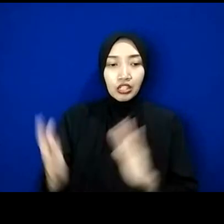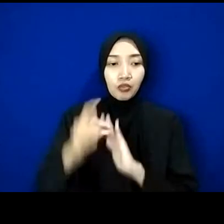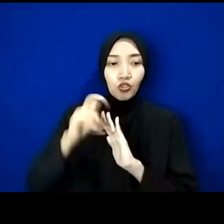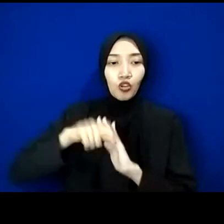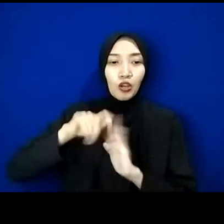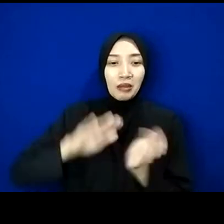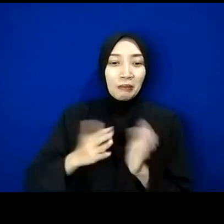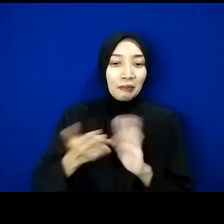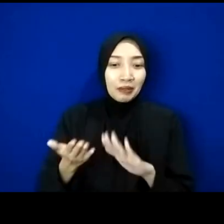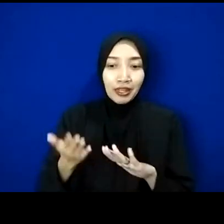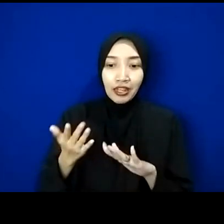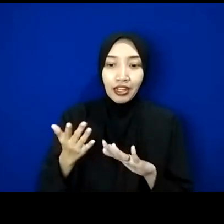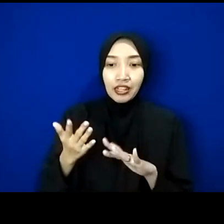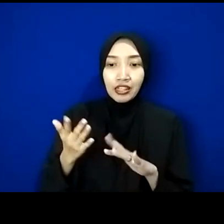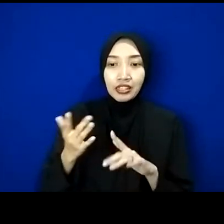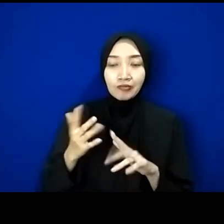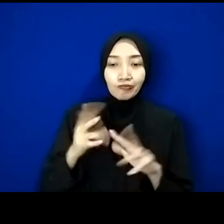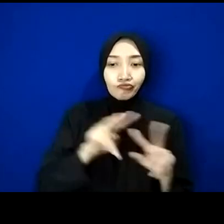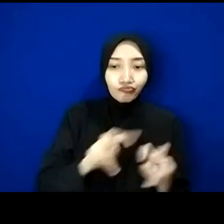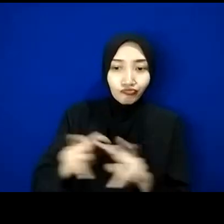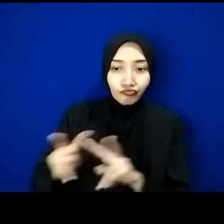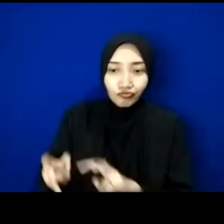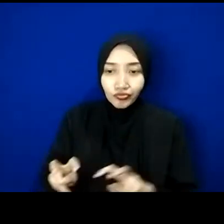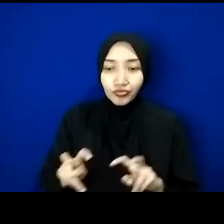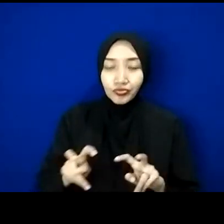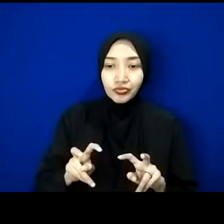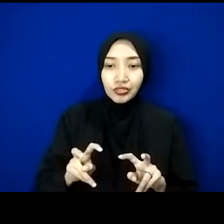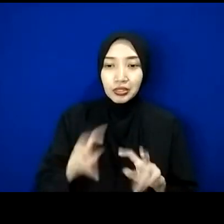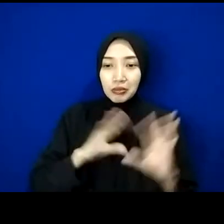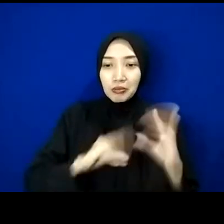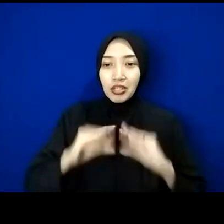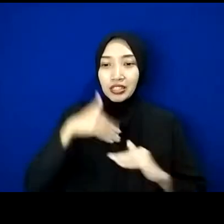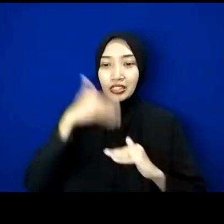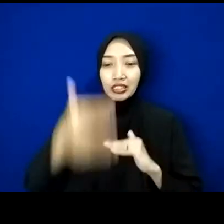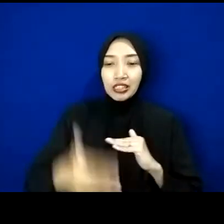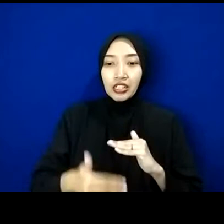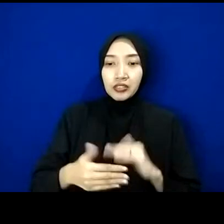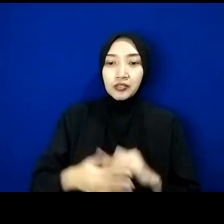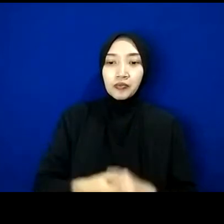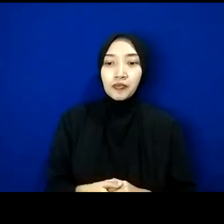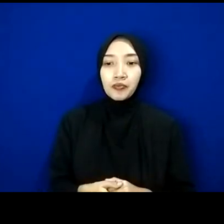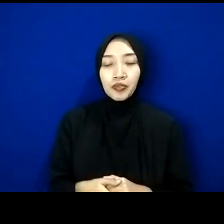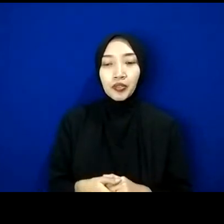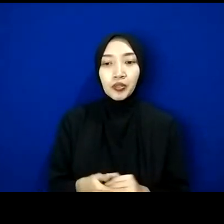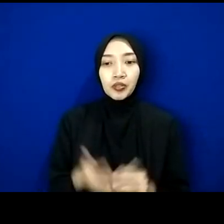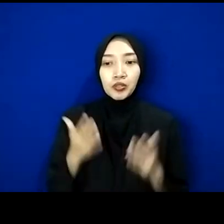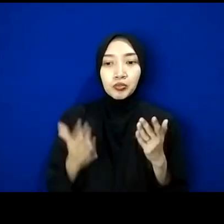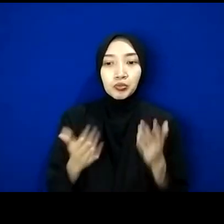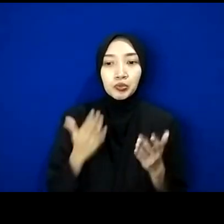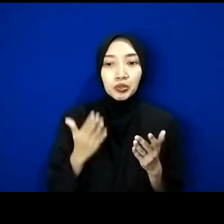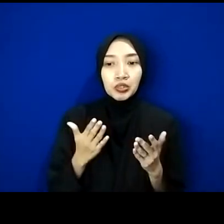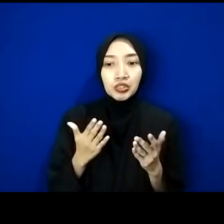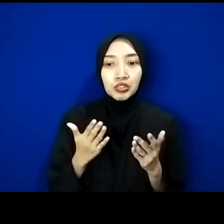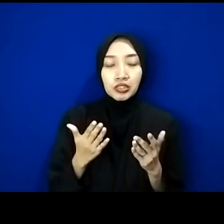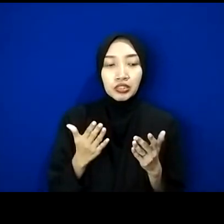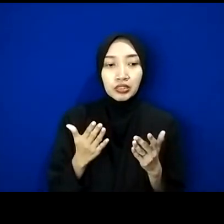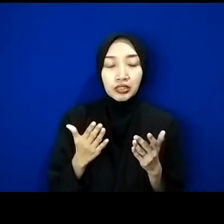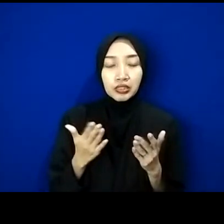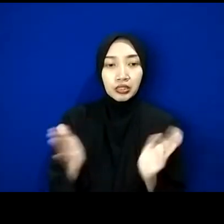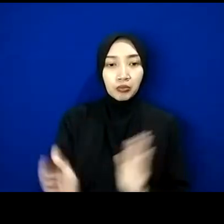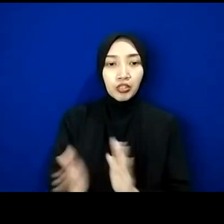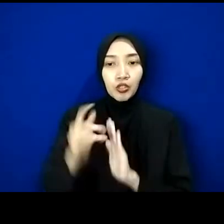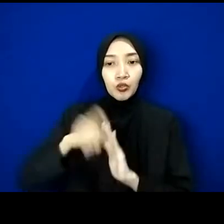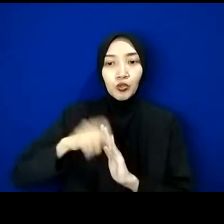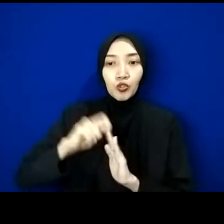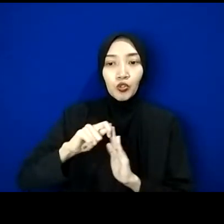to discuss further, maybe people sentenced to death are also have rights to